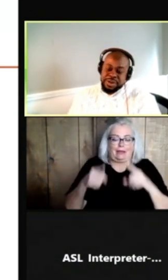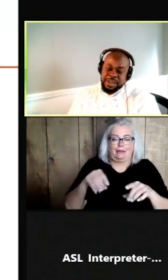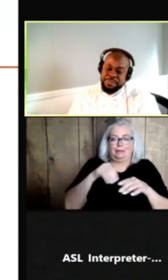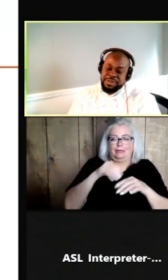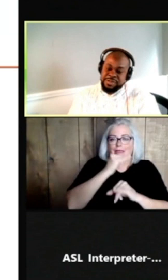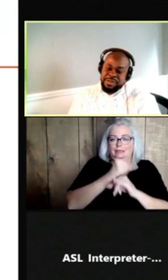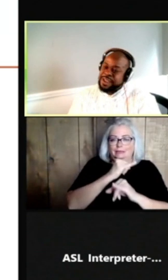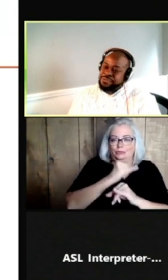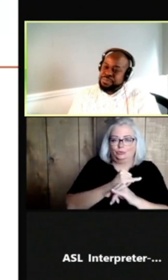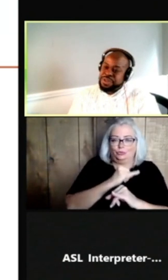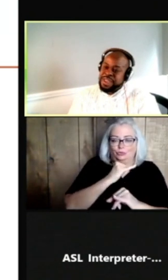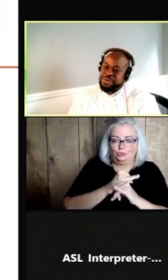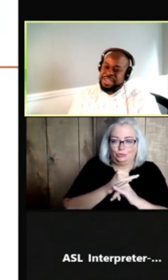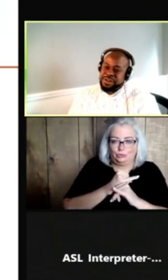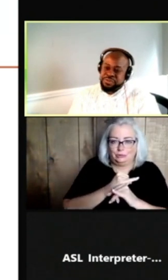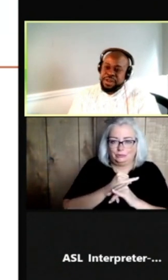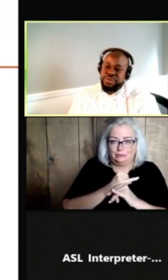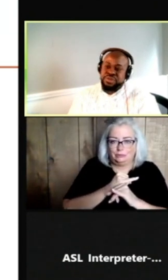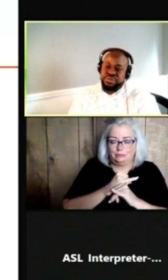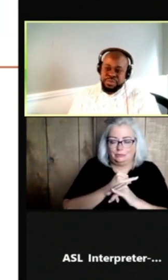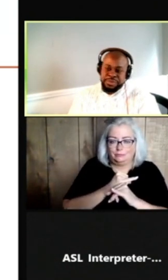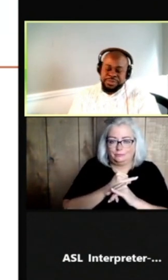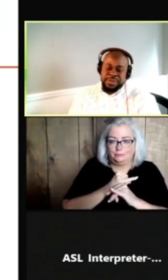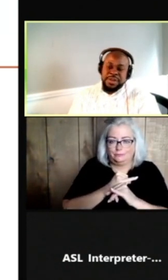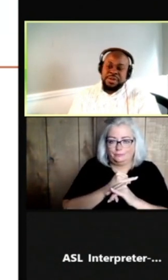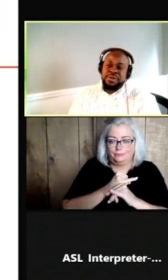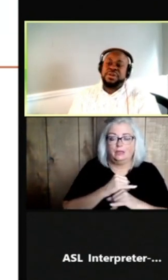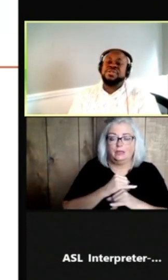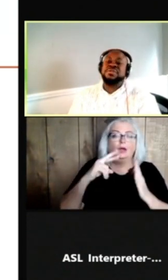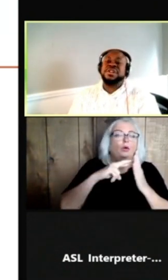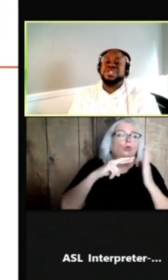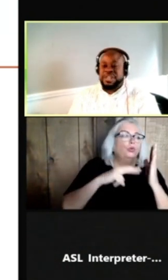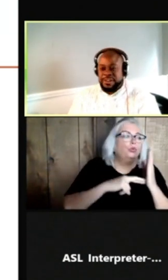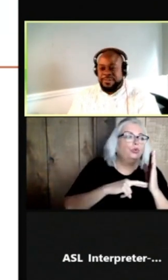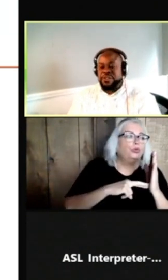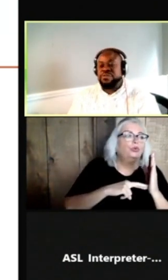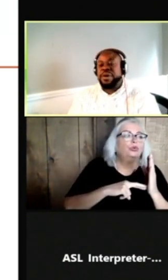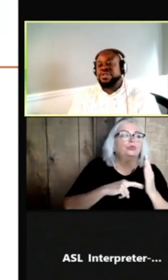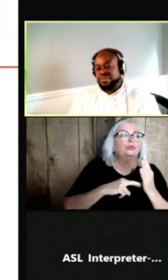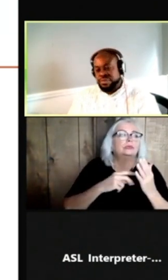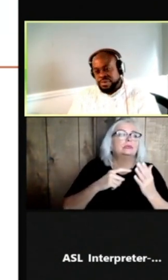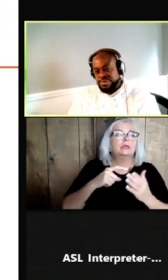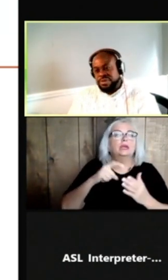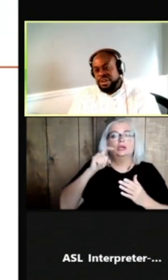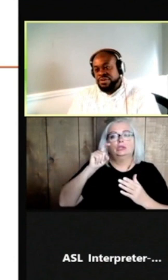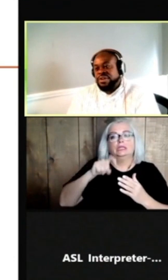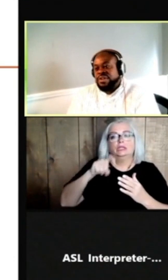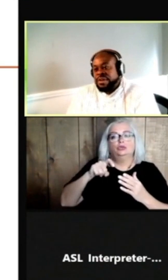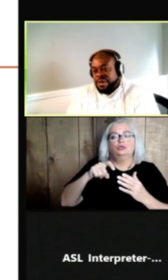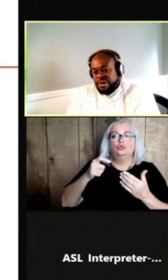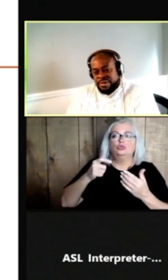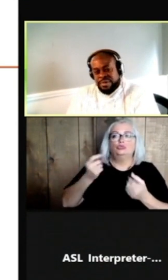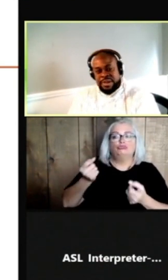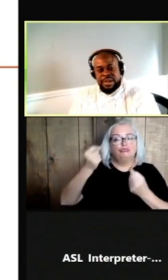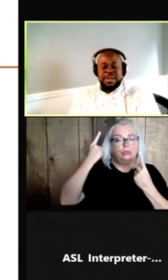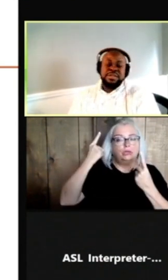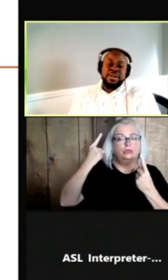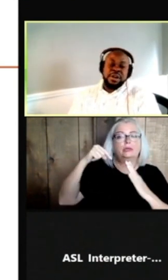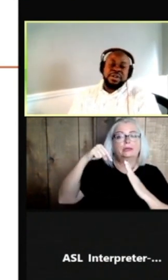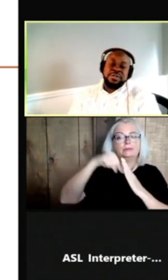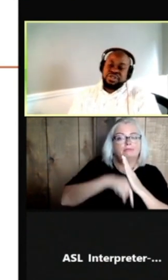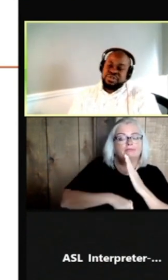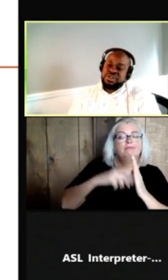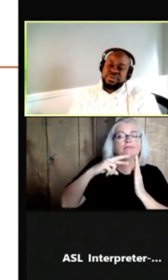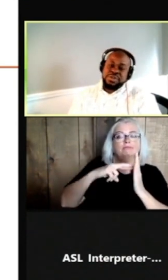tests of voting, that means that you have to be able to get around those rules or to achieve, despite the rules, in order to take part.